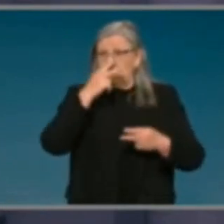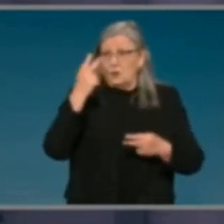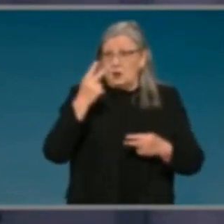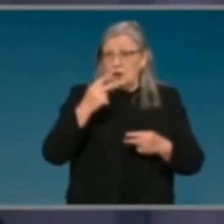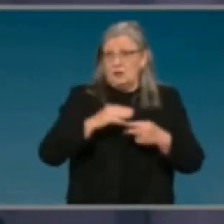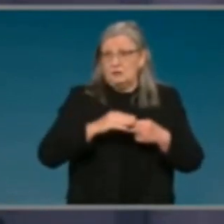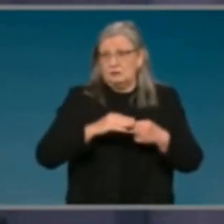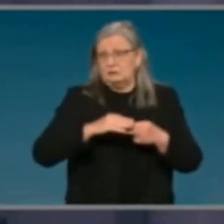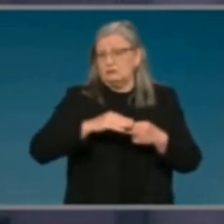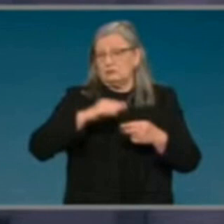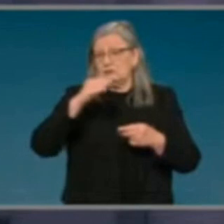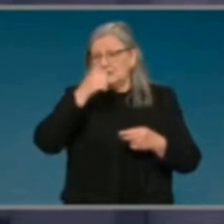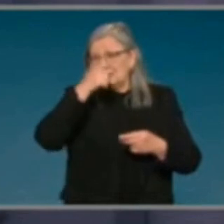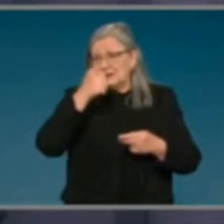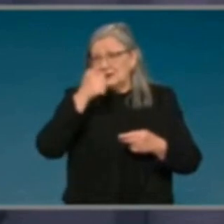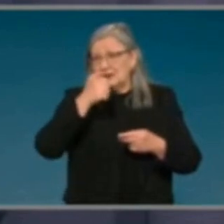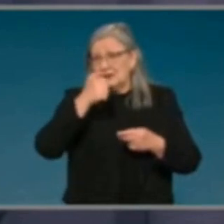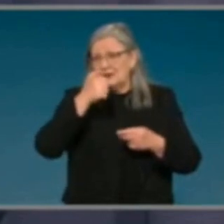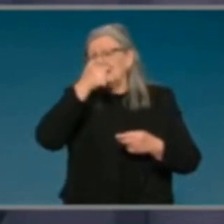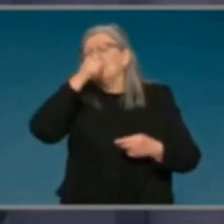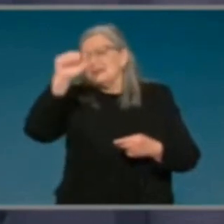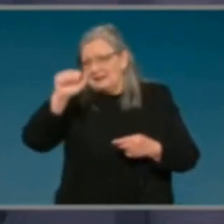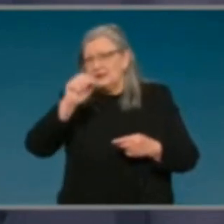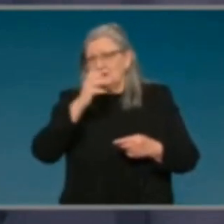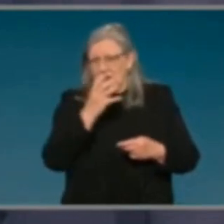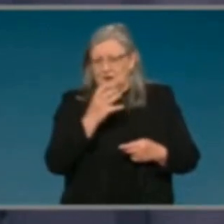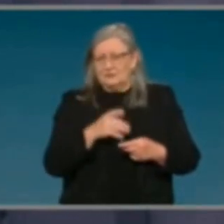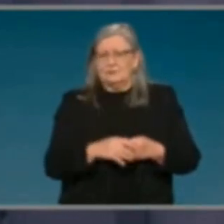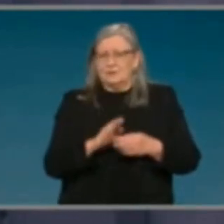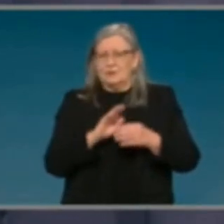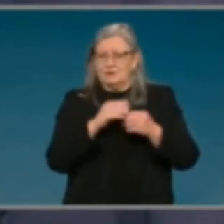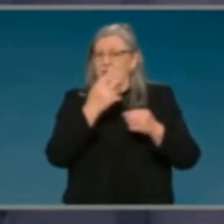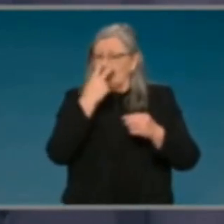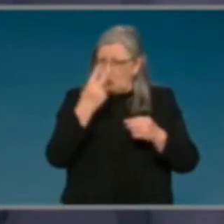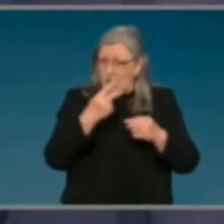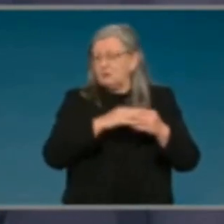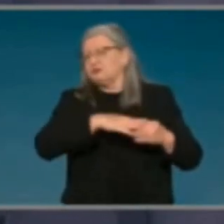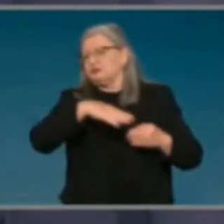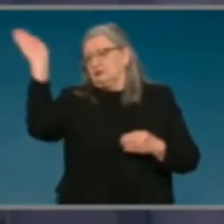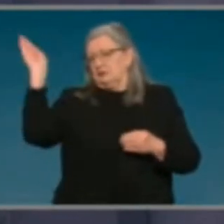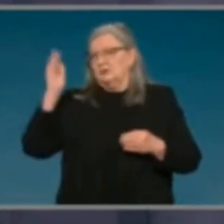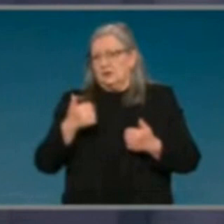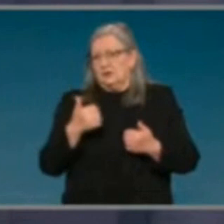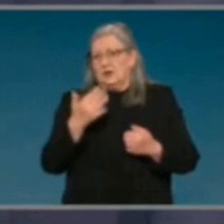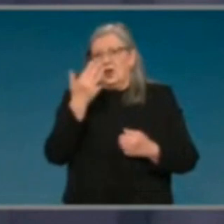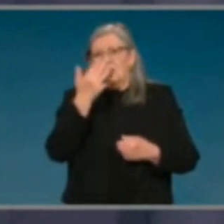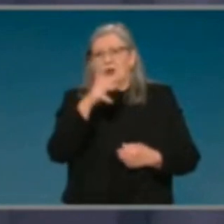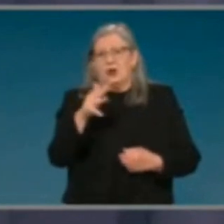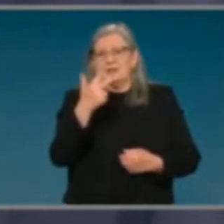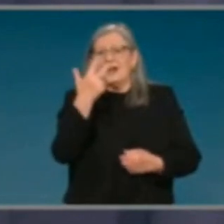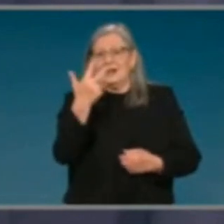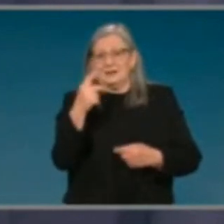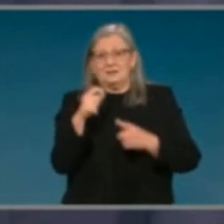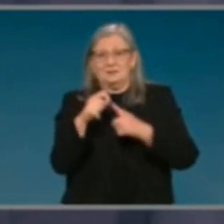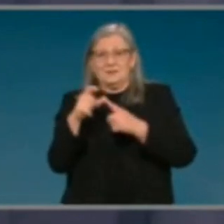our 60 plus, so everybody 60 and over, the country is now at an extraordinary 98.9%. So